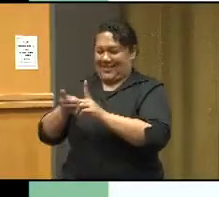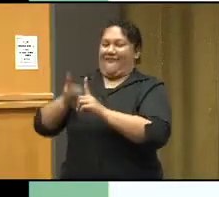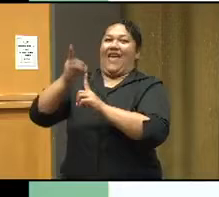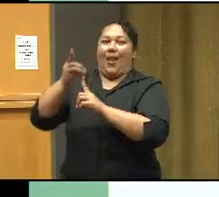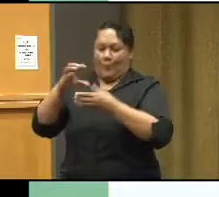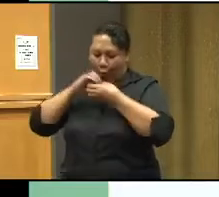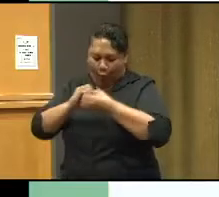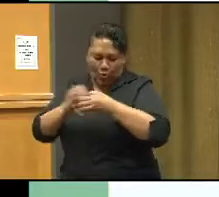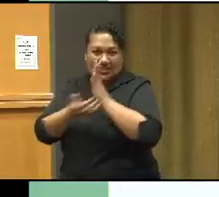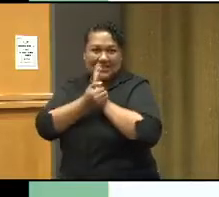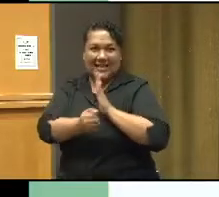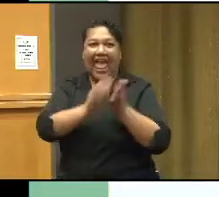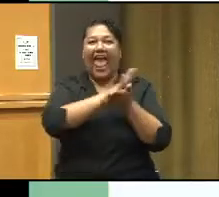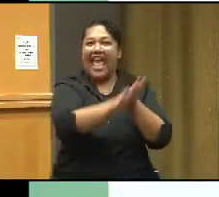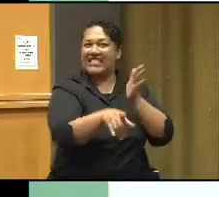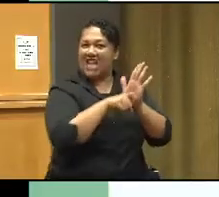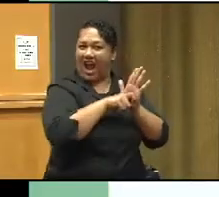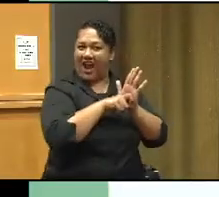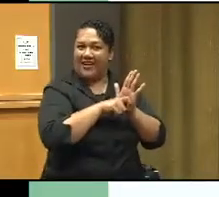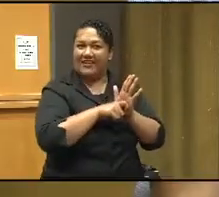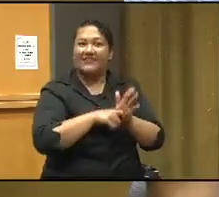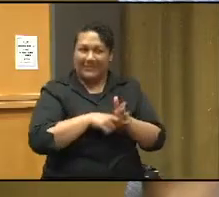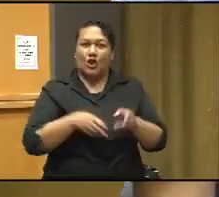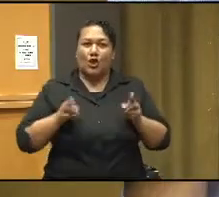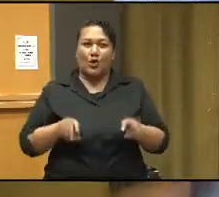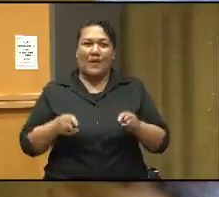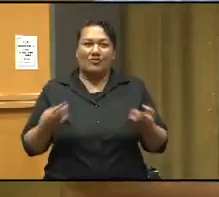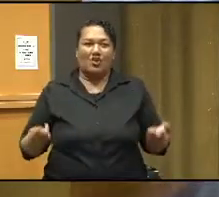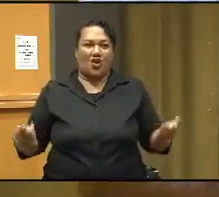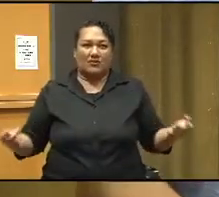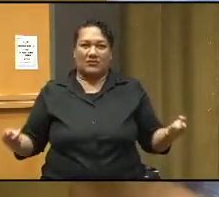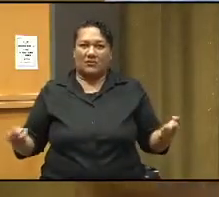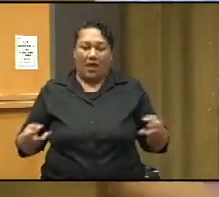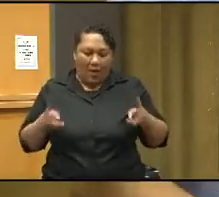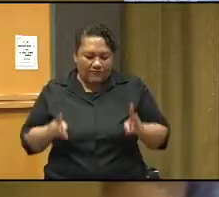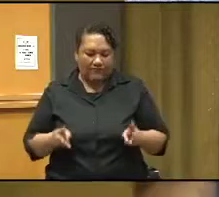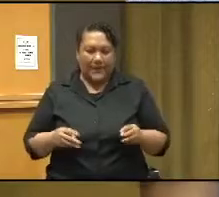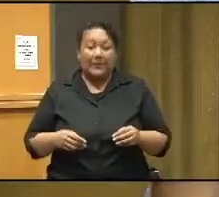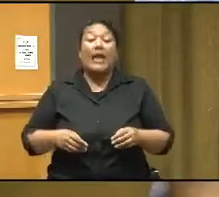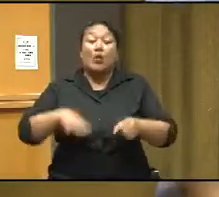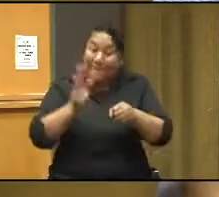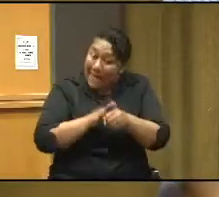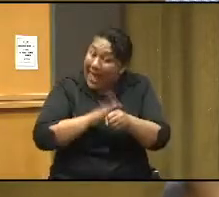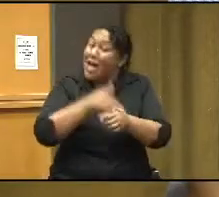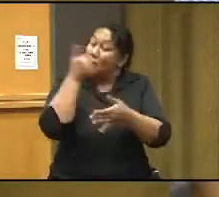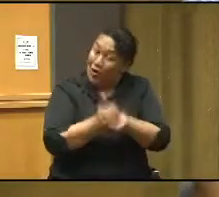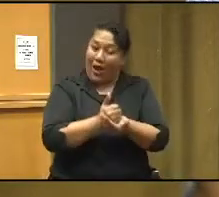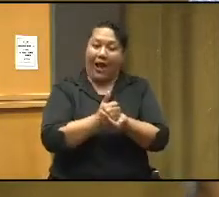HR skills and HR capacity there. So those are the things. So I make sure all my